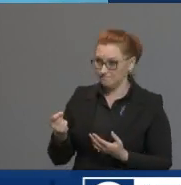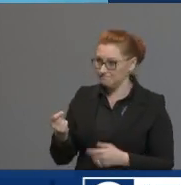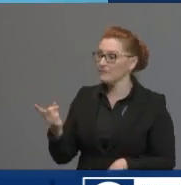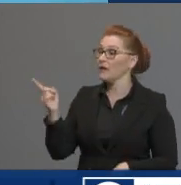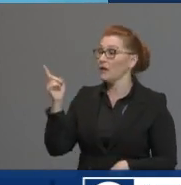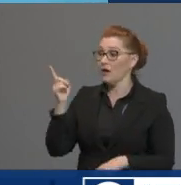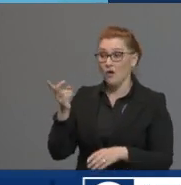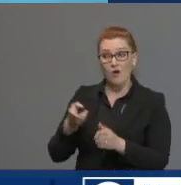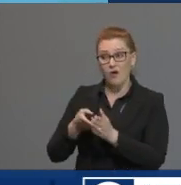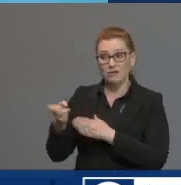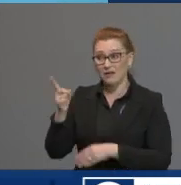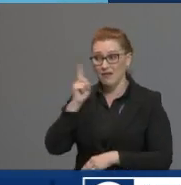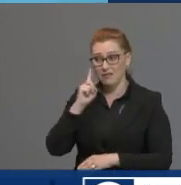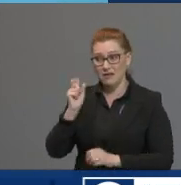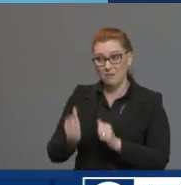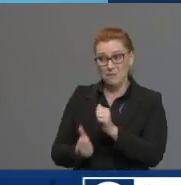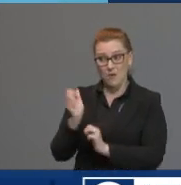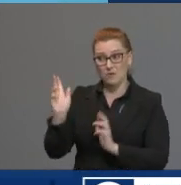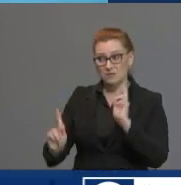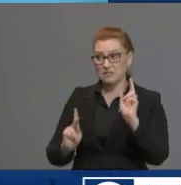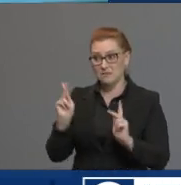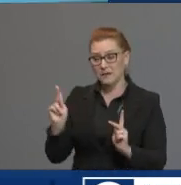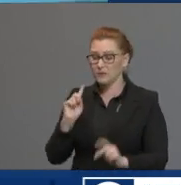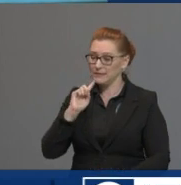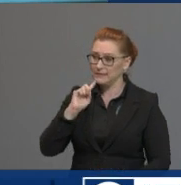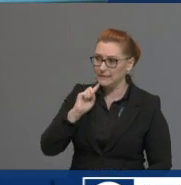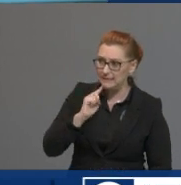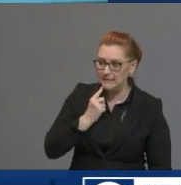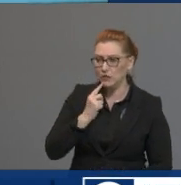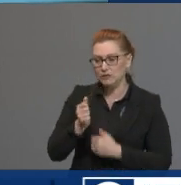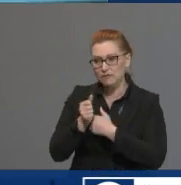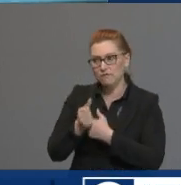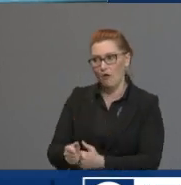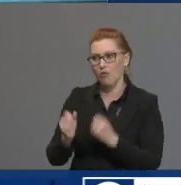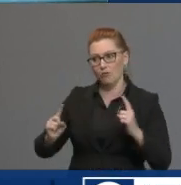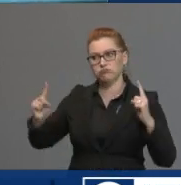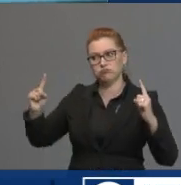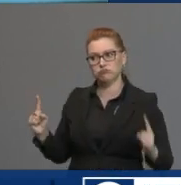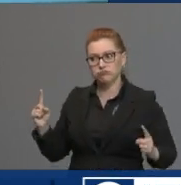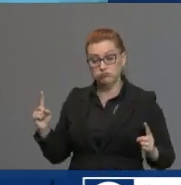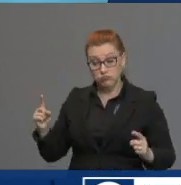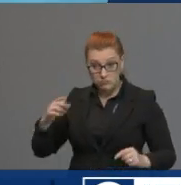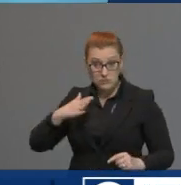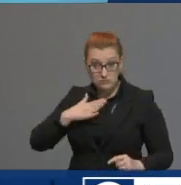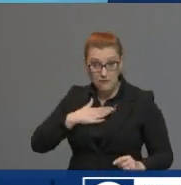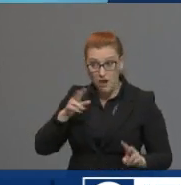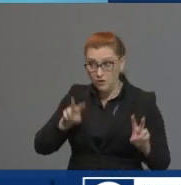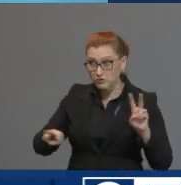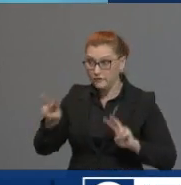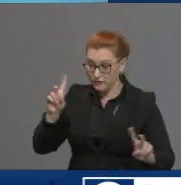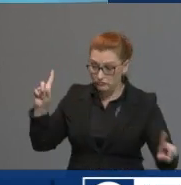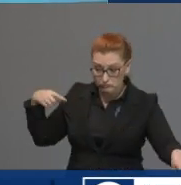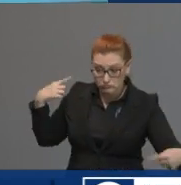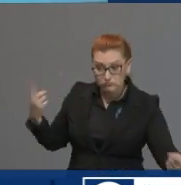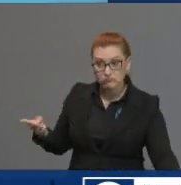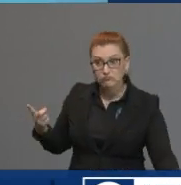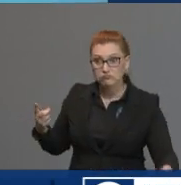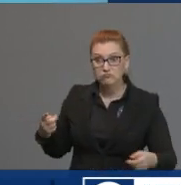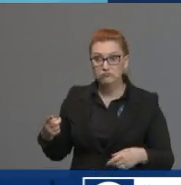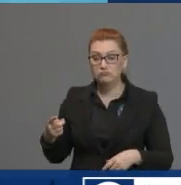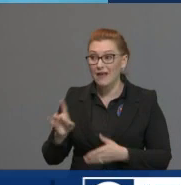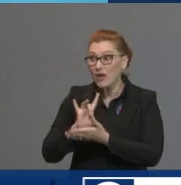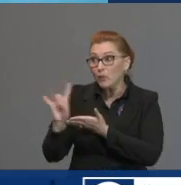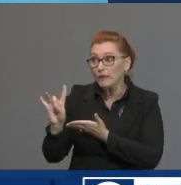have taken physical distancing very seriously. That's been the observation over the last 8 weeks. We